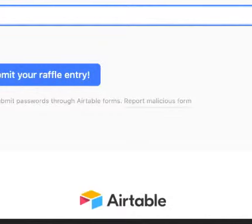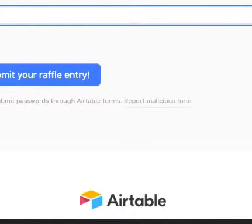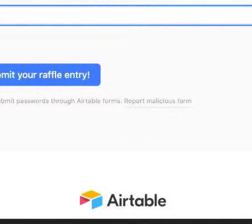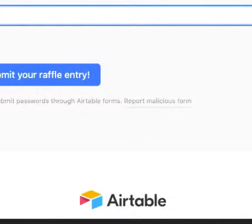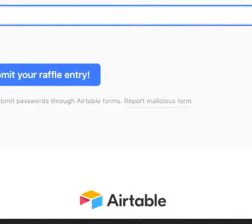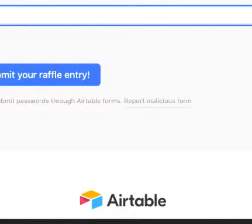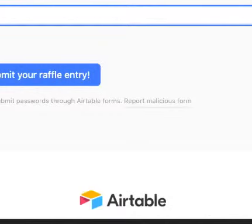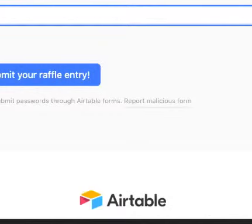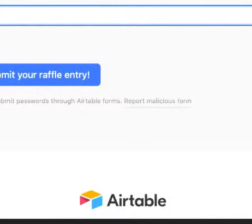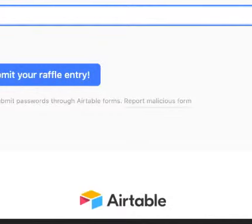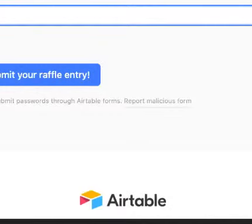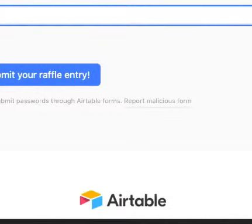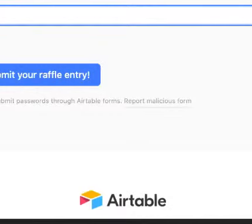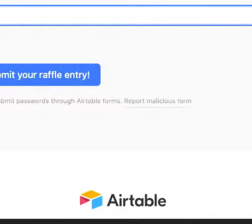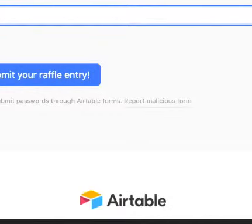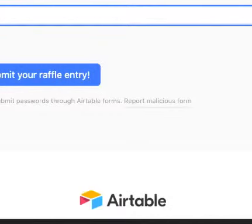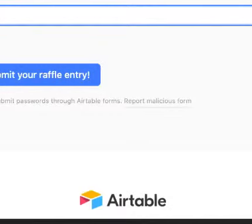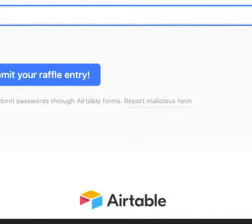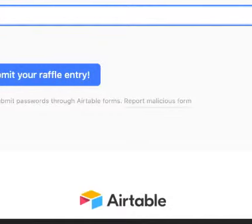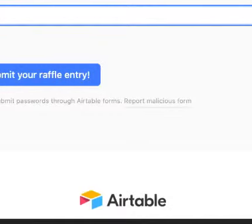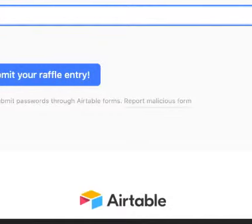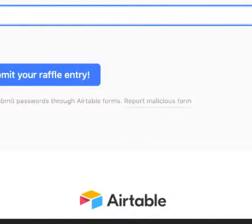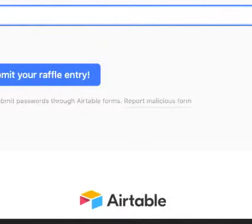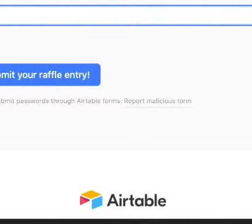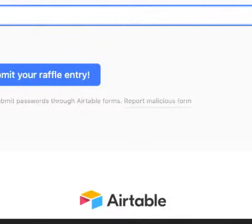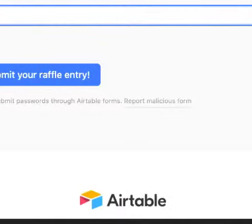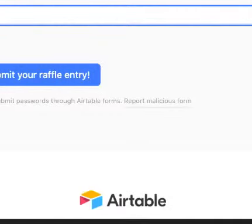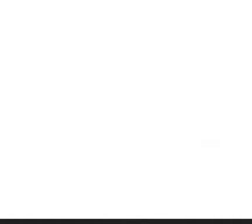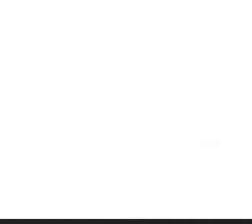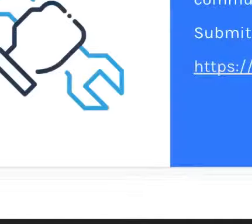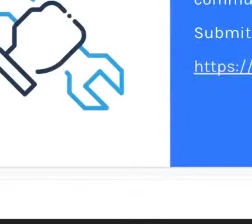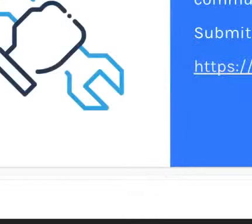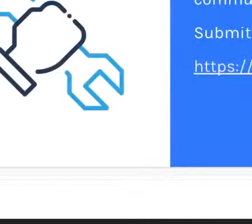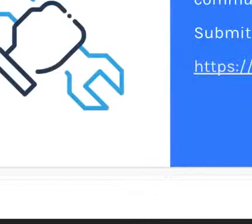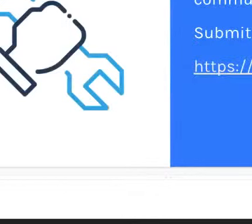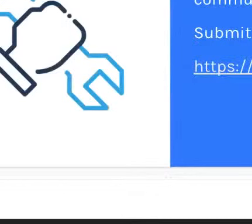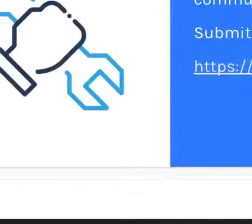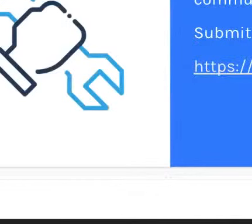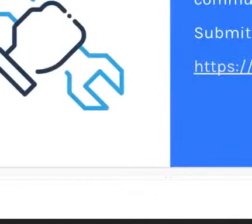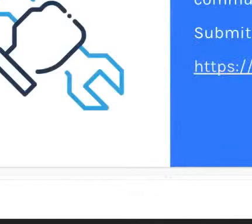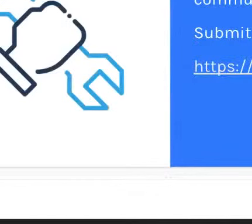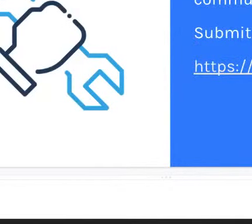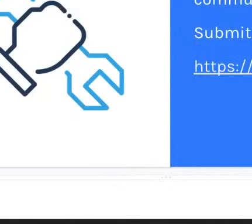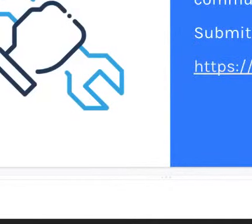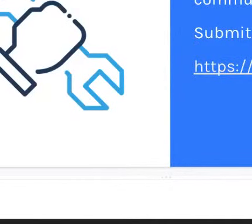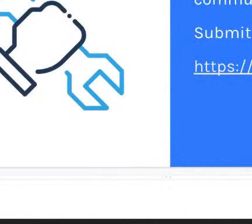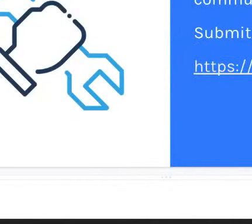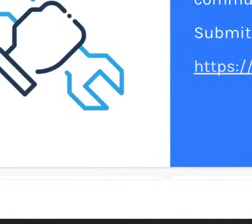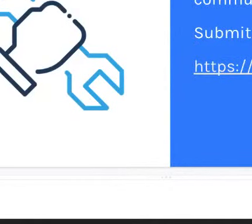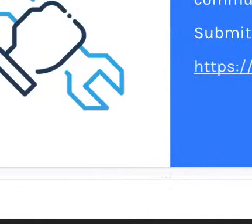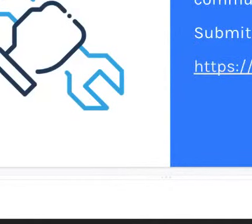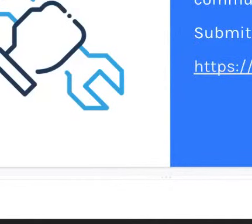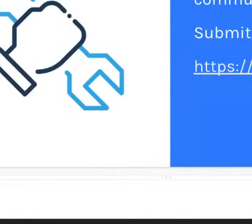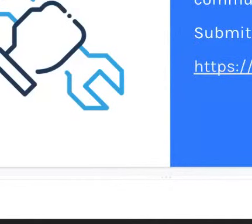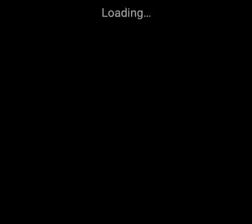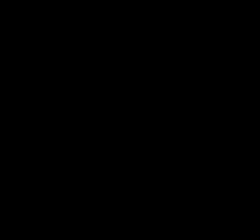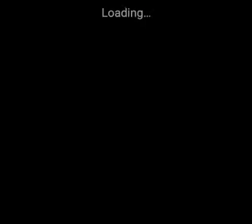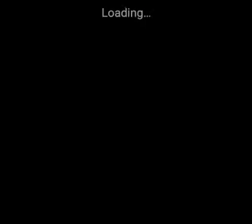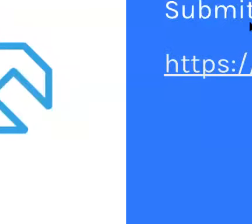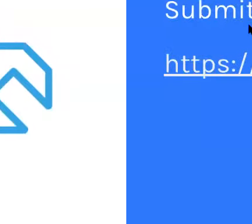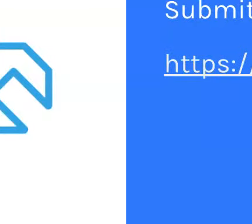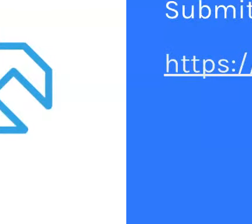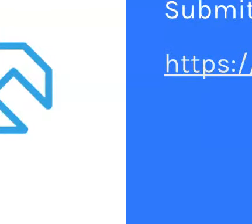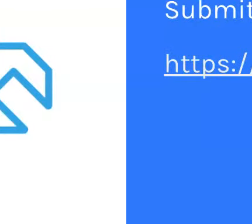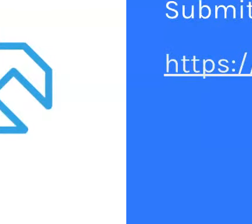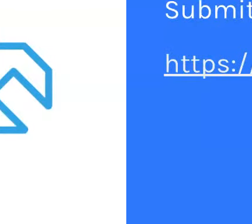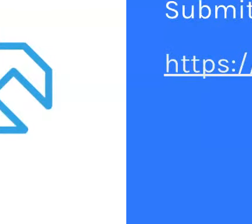So those of you who've been to a Tech Forward event before know we are going to turn off our